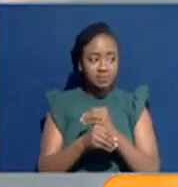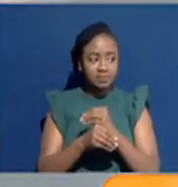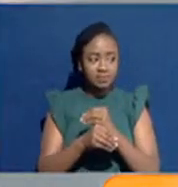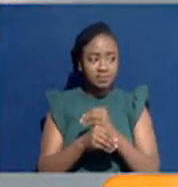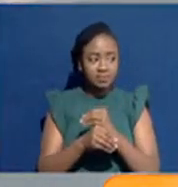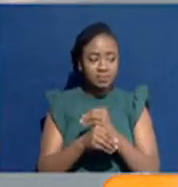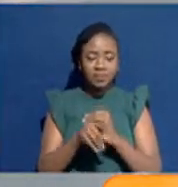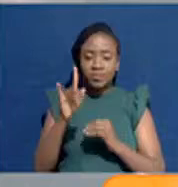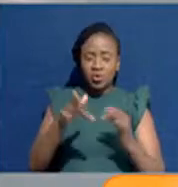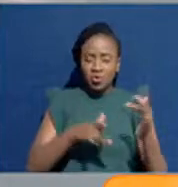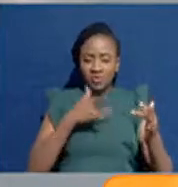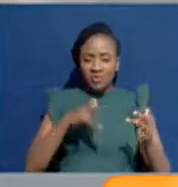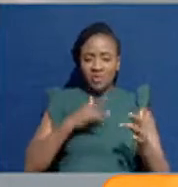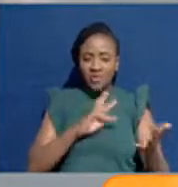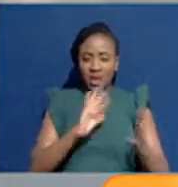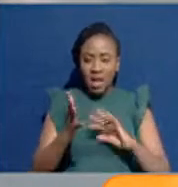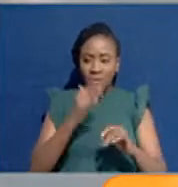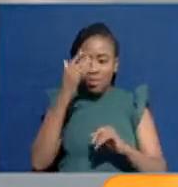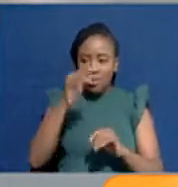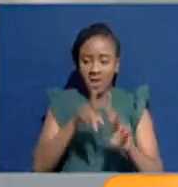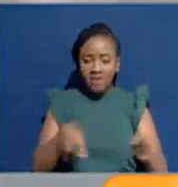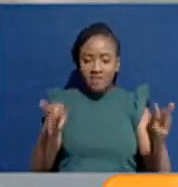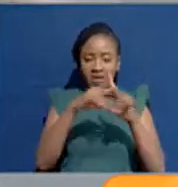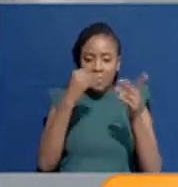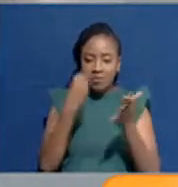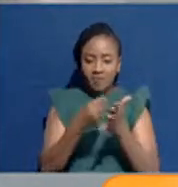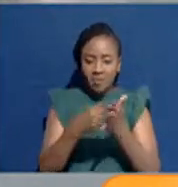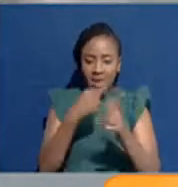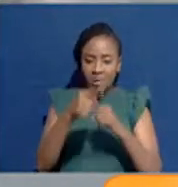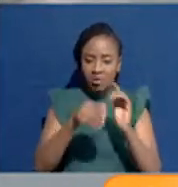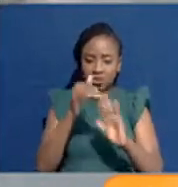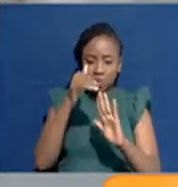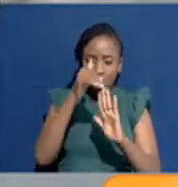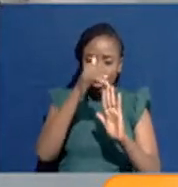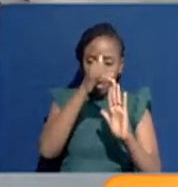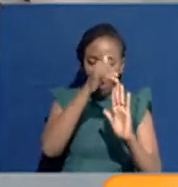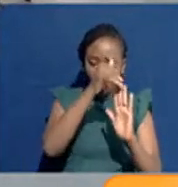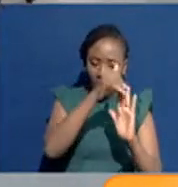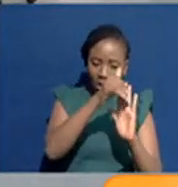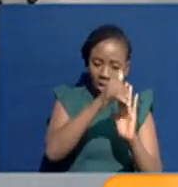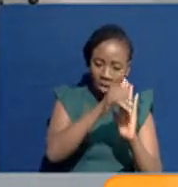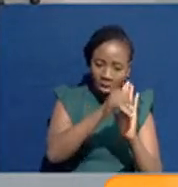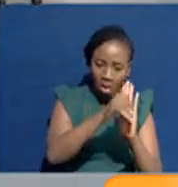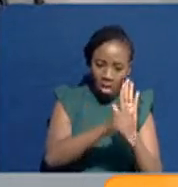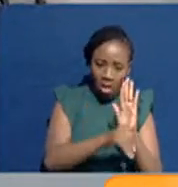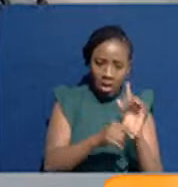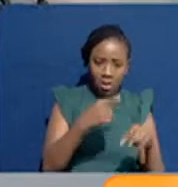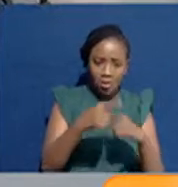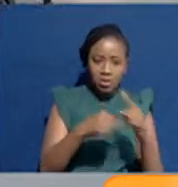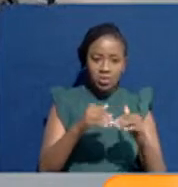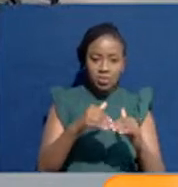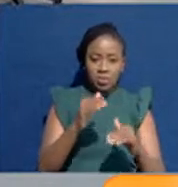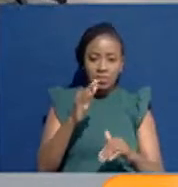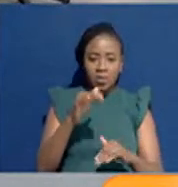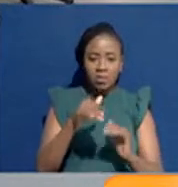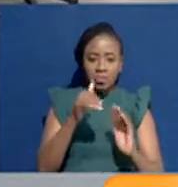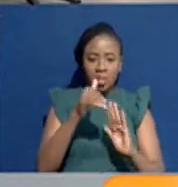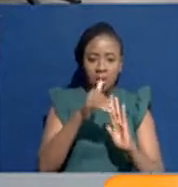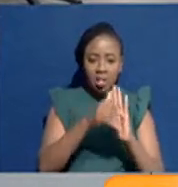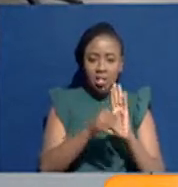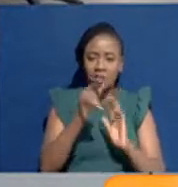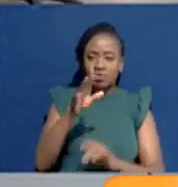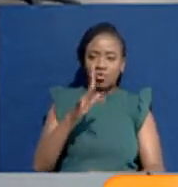does it concern you? You're saying that the inflation rate has been rising, apart yes. from we've seen a bit of slowdown in the last few months. Yes. Does it concern you